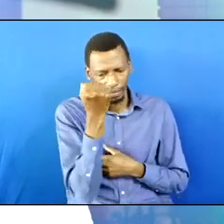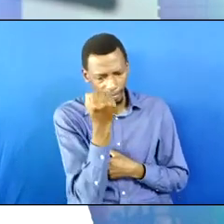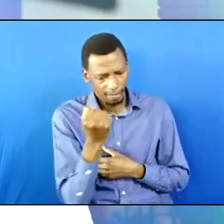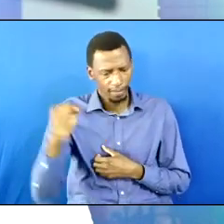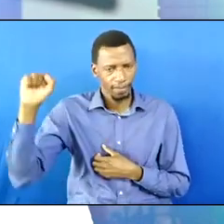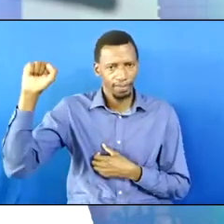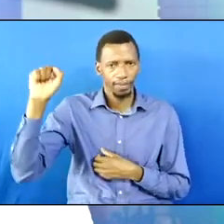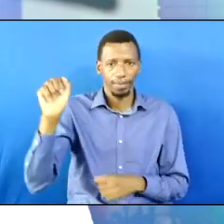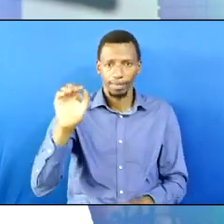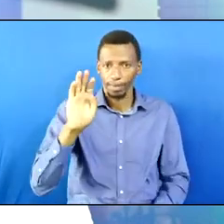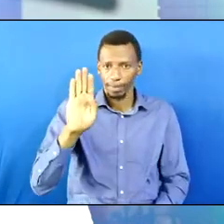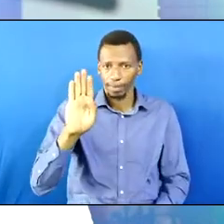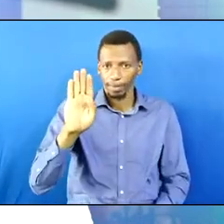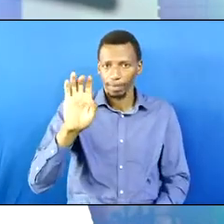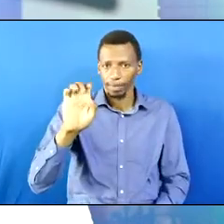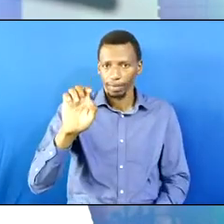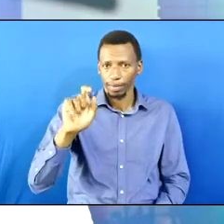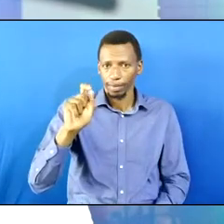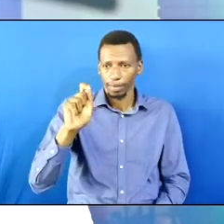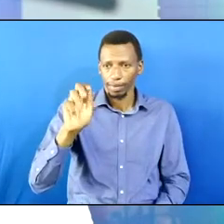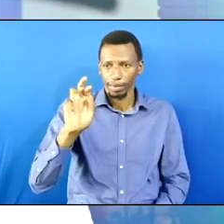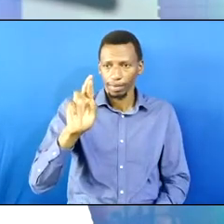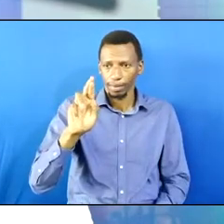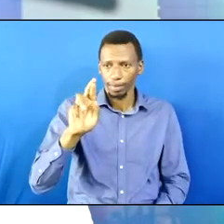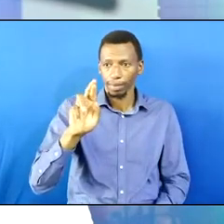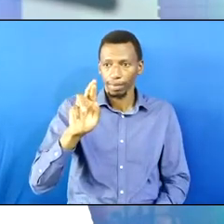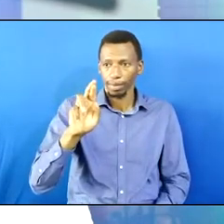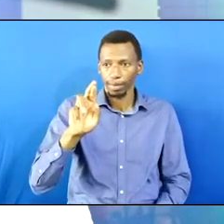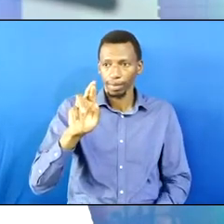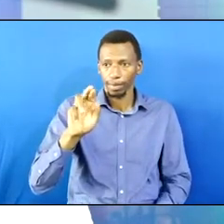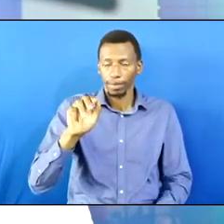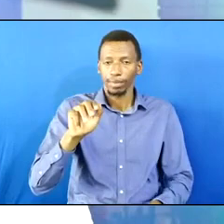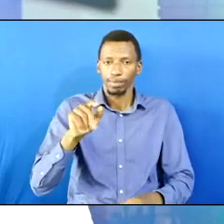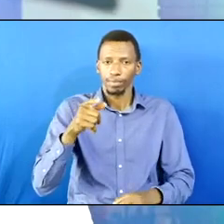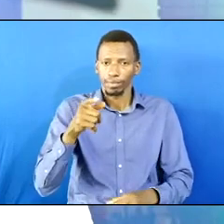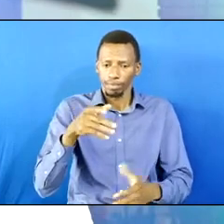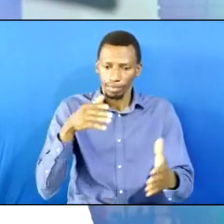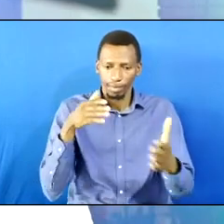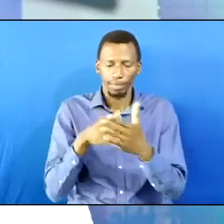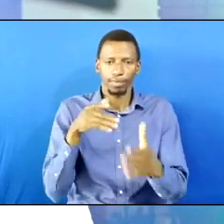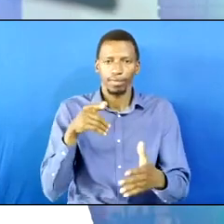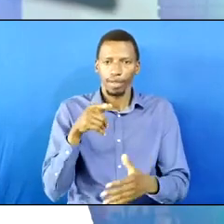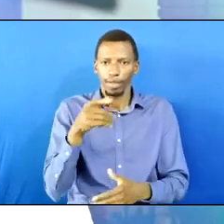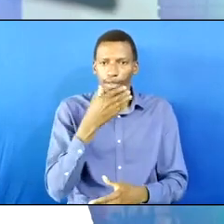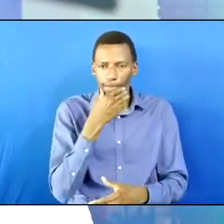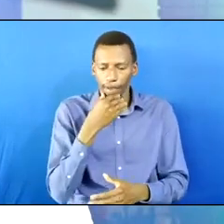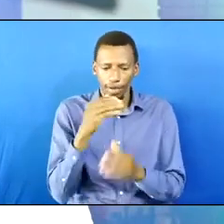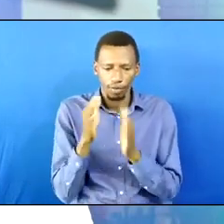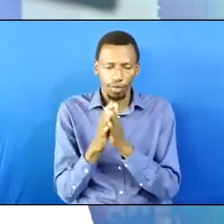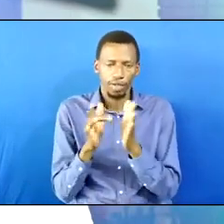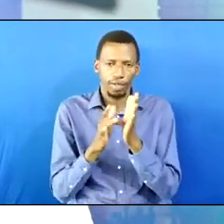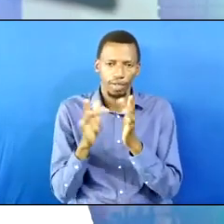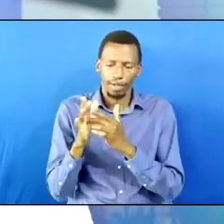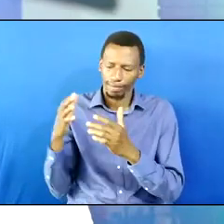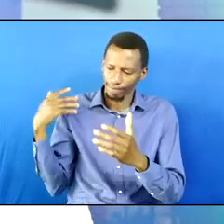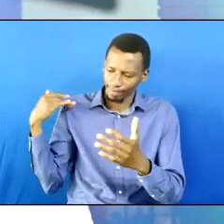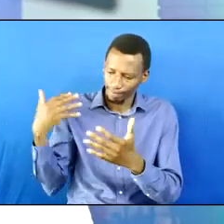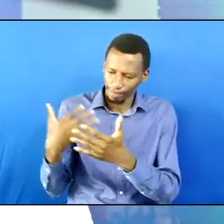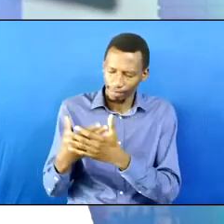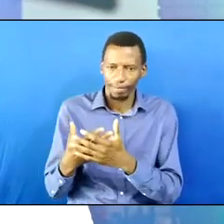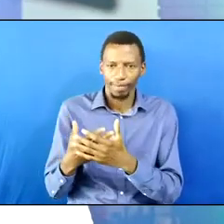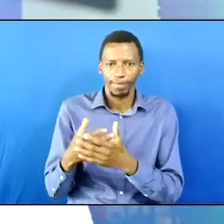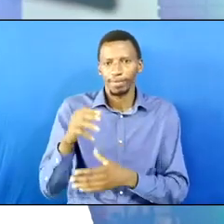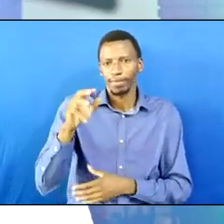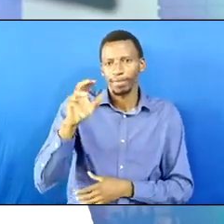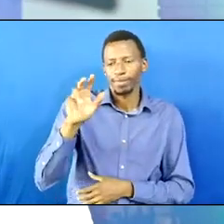betrayal. Can you imagine? This one is a man who have been with Jesus for a long time, for 3 years. He had shared all